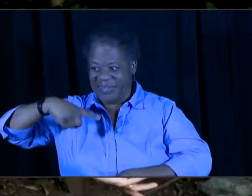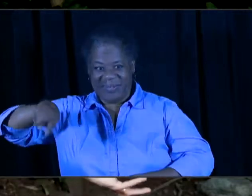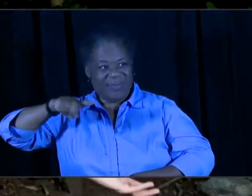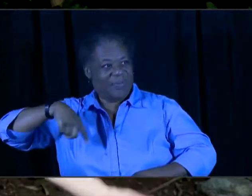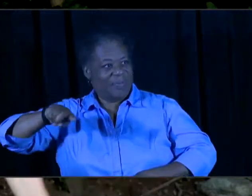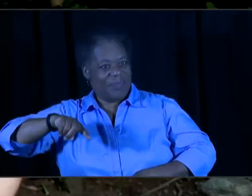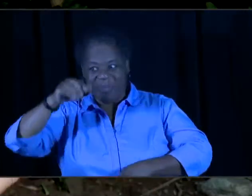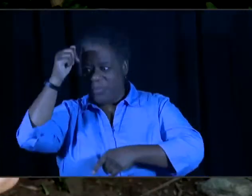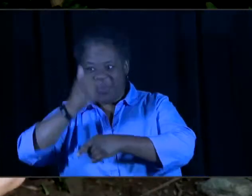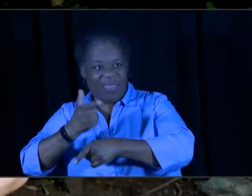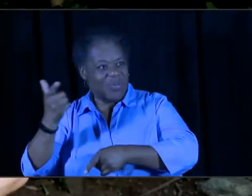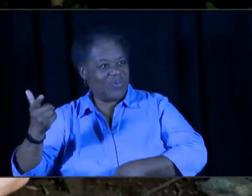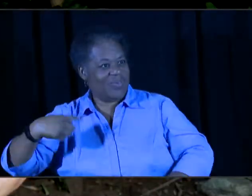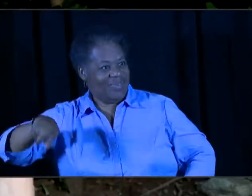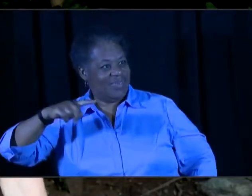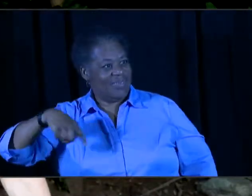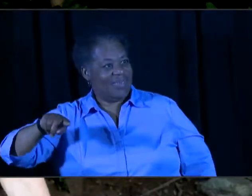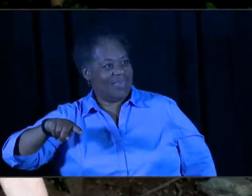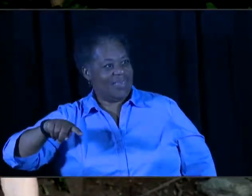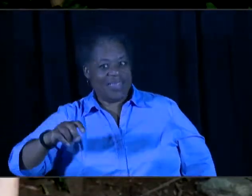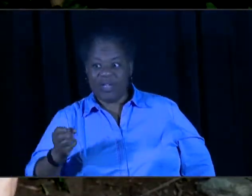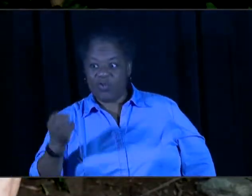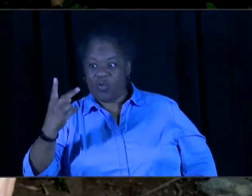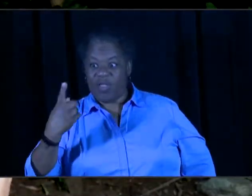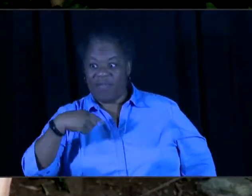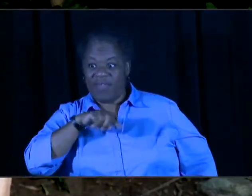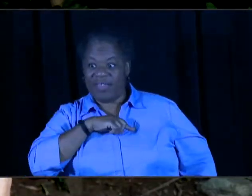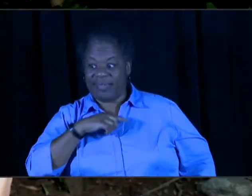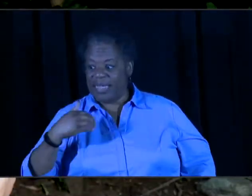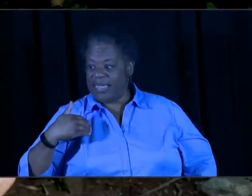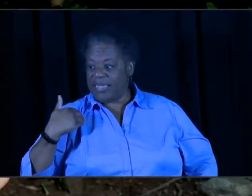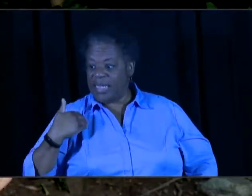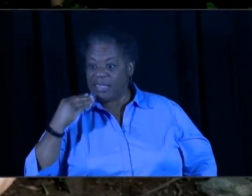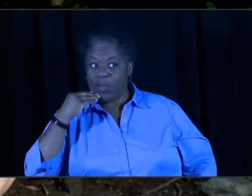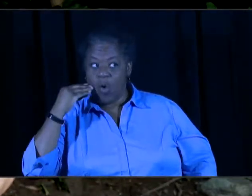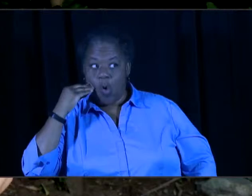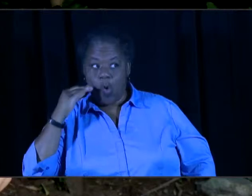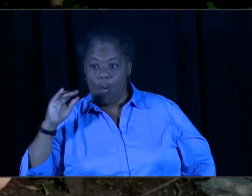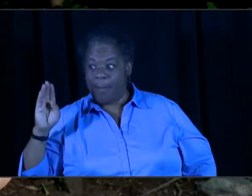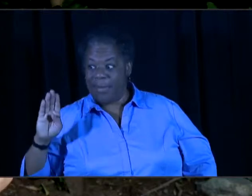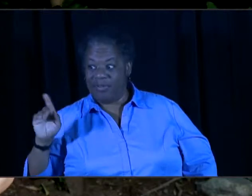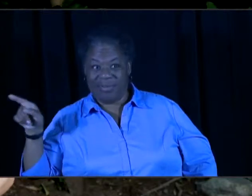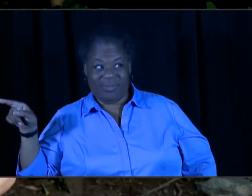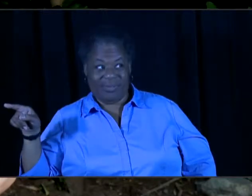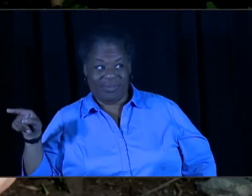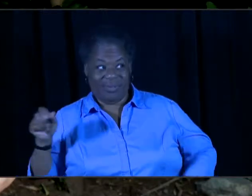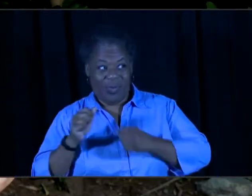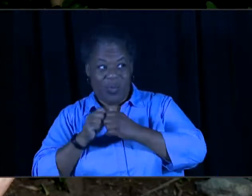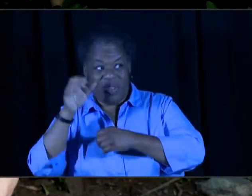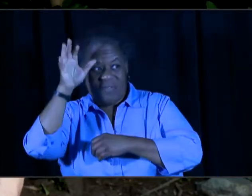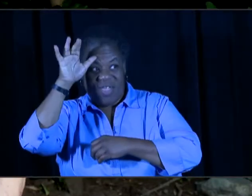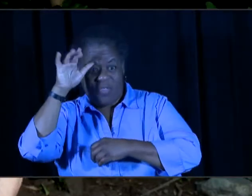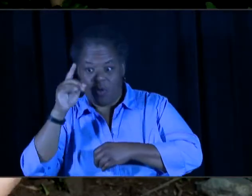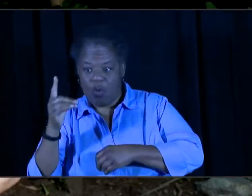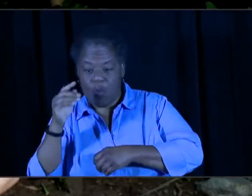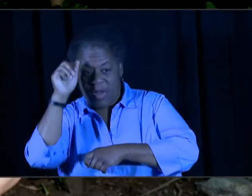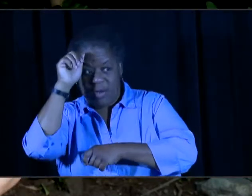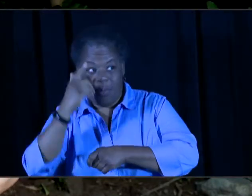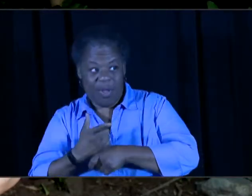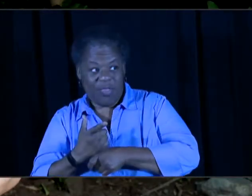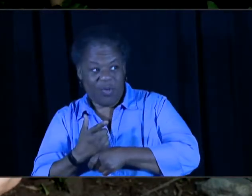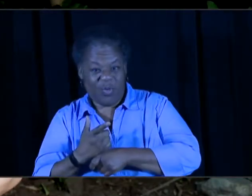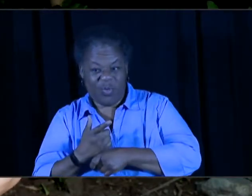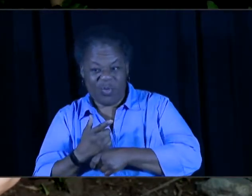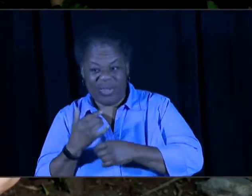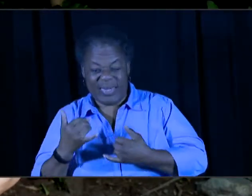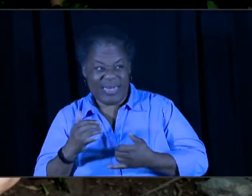are brothers. There are 12 of us. The youngest is at home with our father, and we had one brother who is now